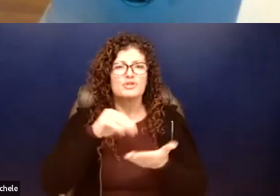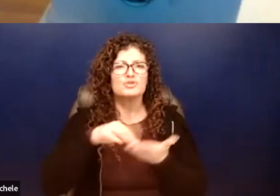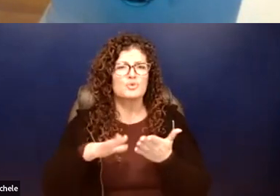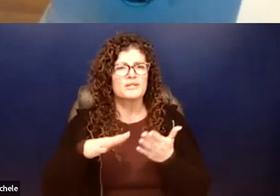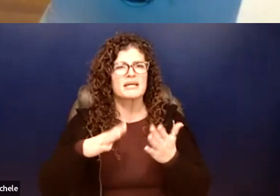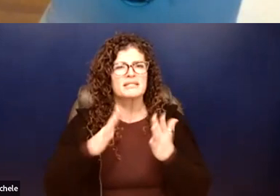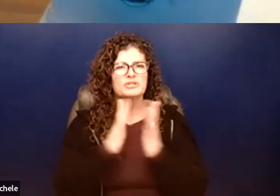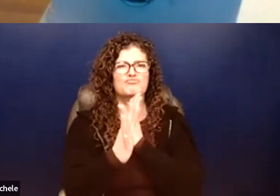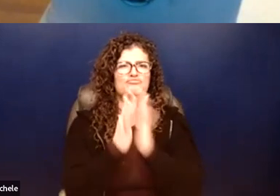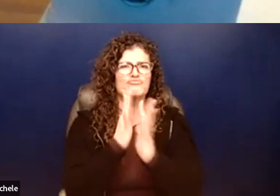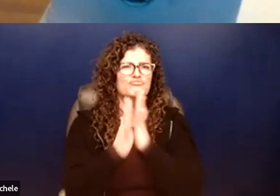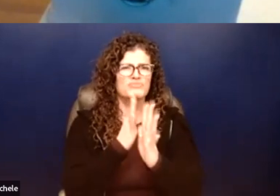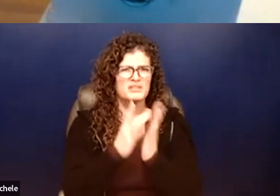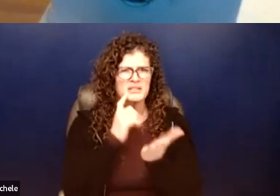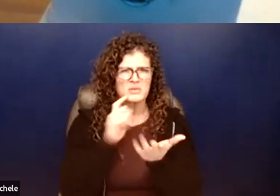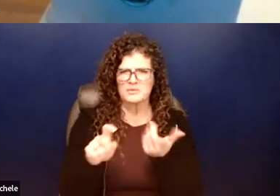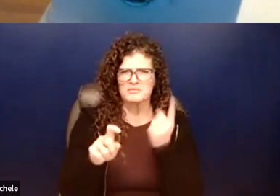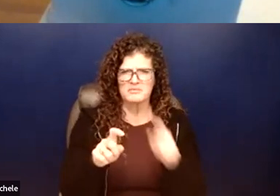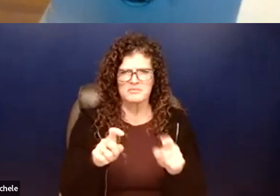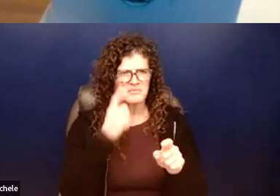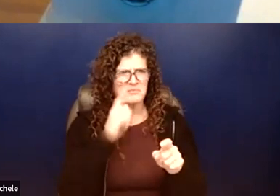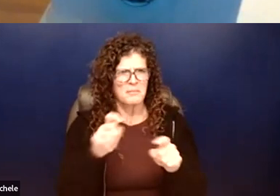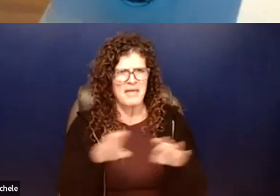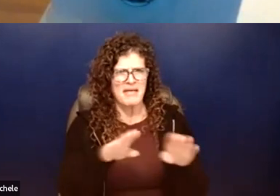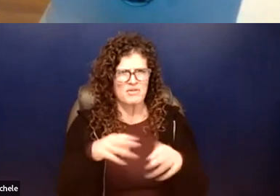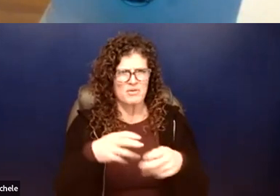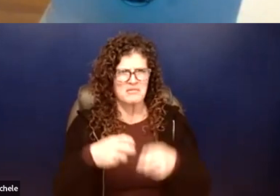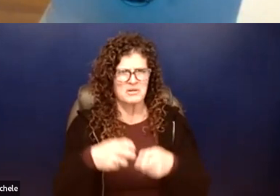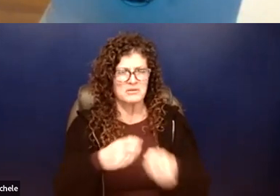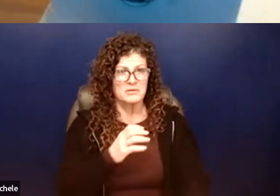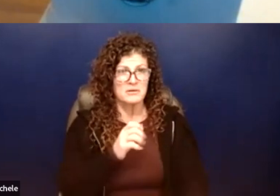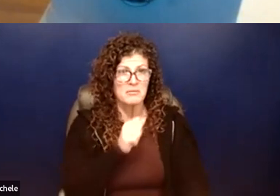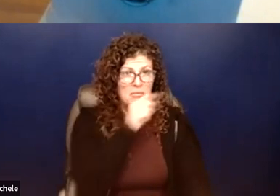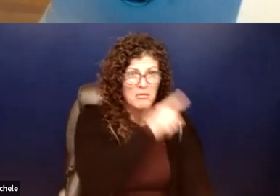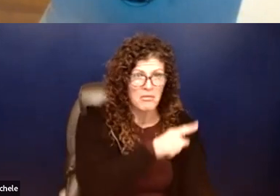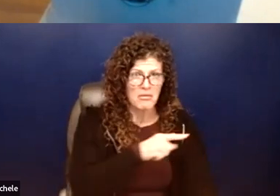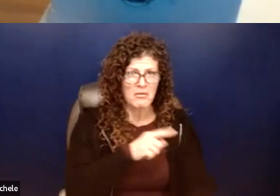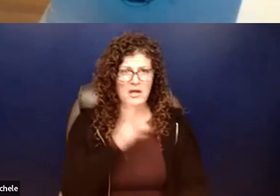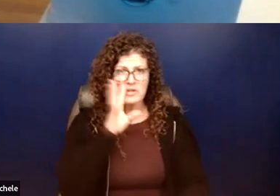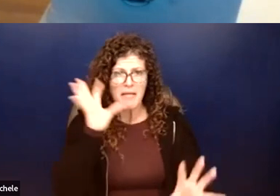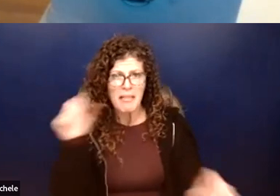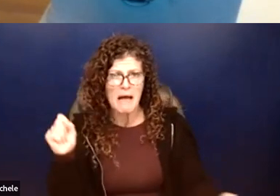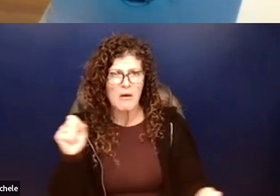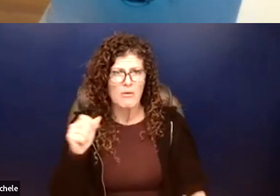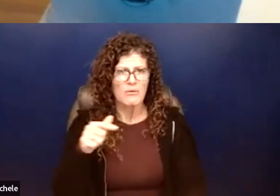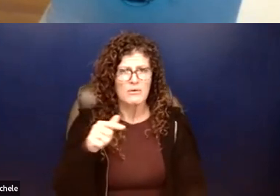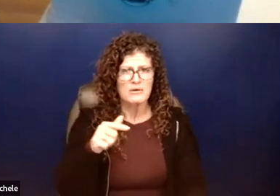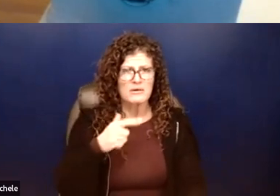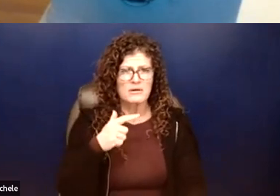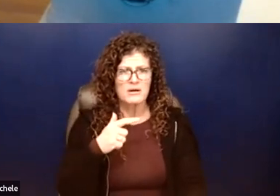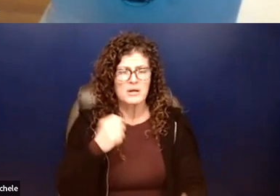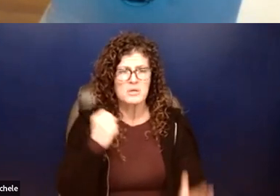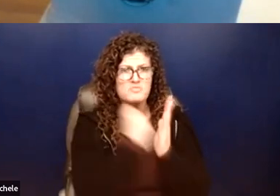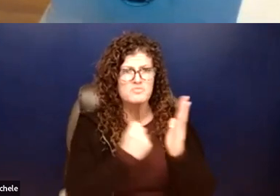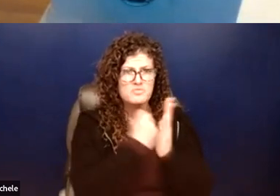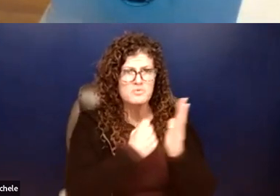behavioral issues, like talking loudly, saying things that shouldn't be said, you know, poking holes in